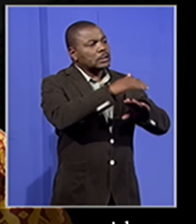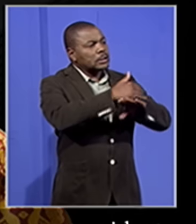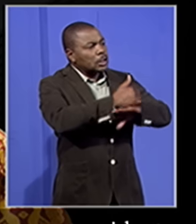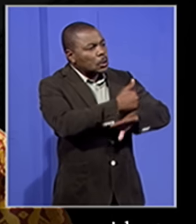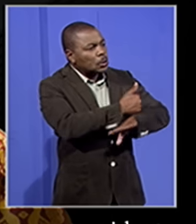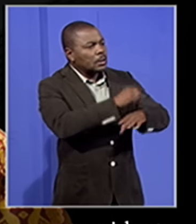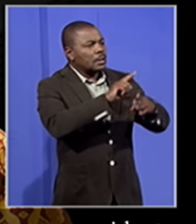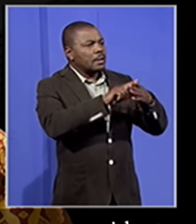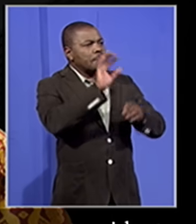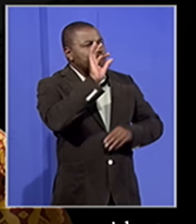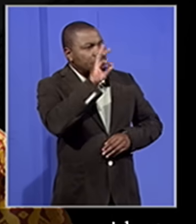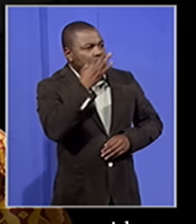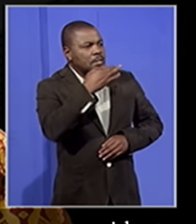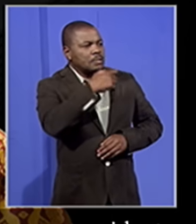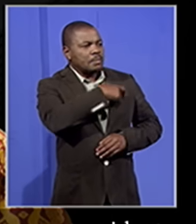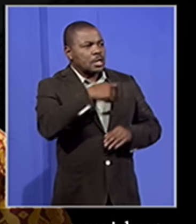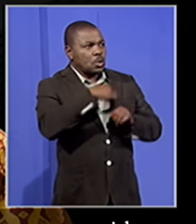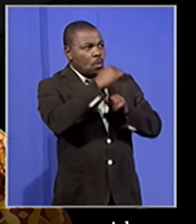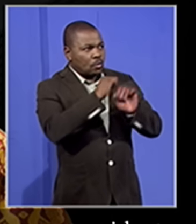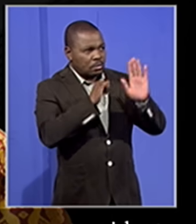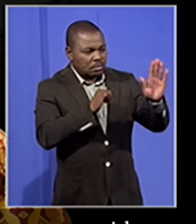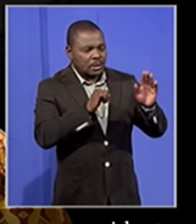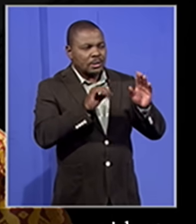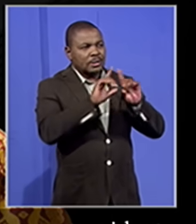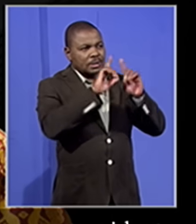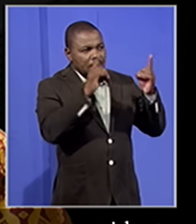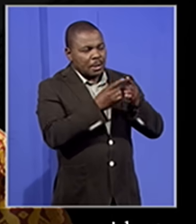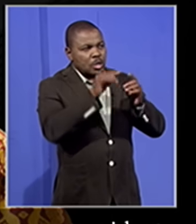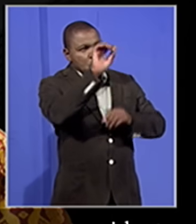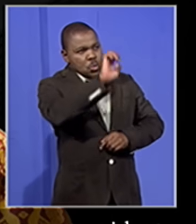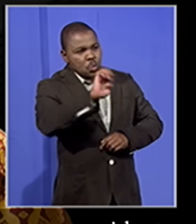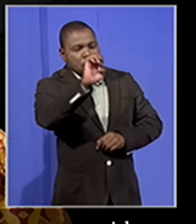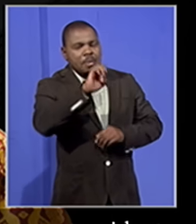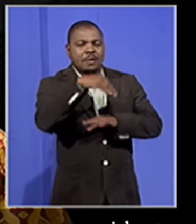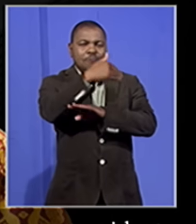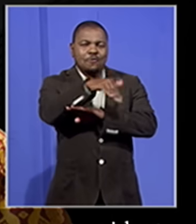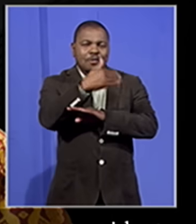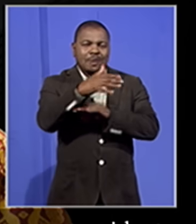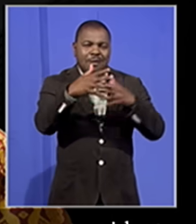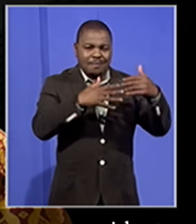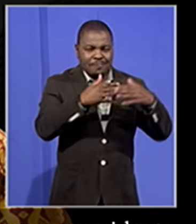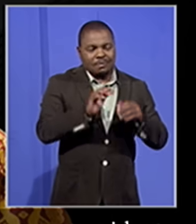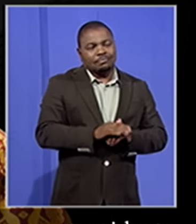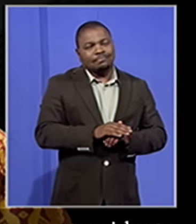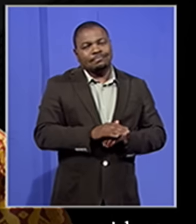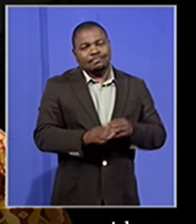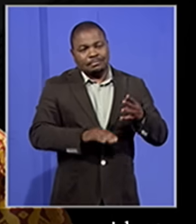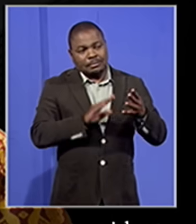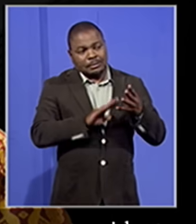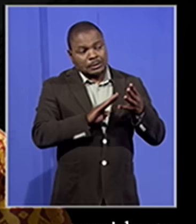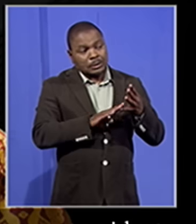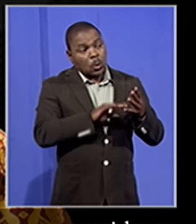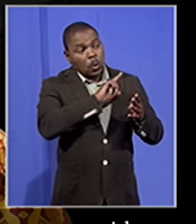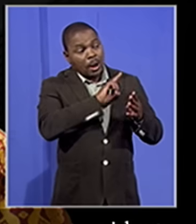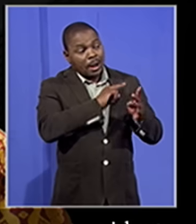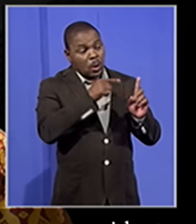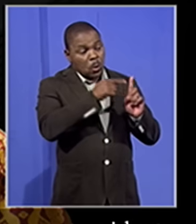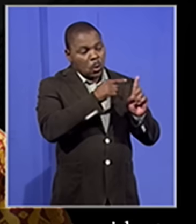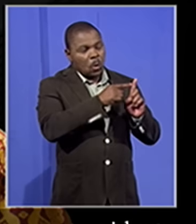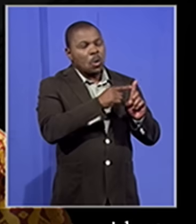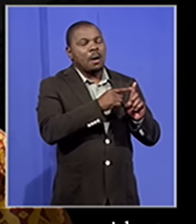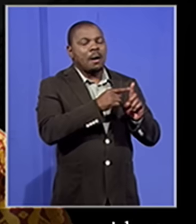the French Presidency and the Ministry for Europe and Foreign Affairs, with whom Ambassador Mthethwa had established a